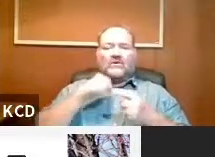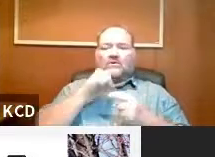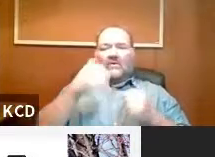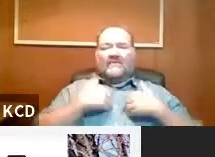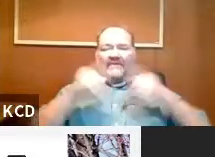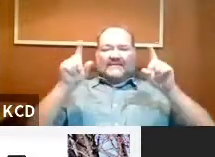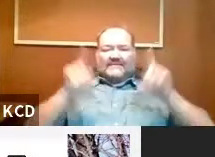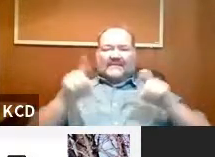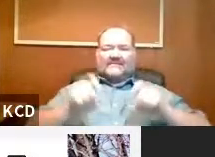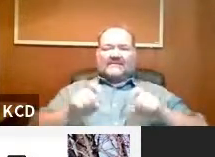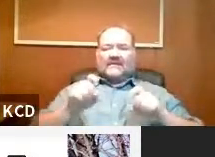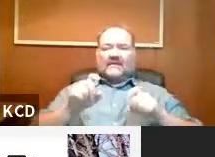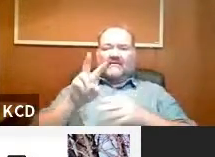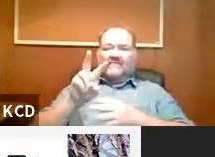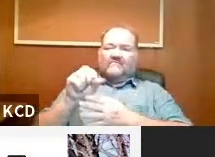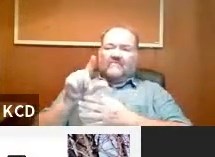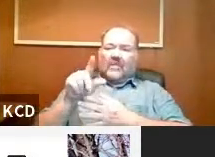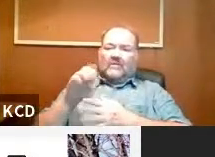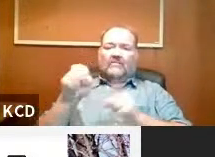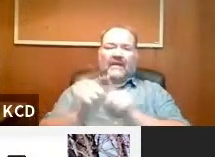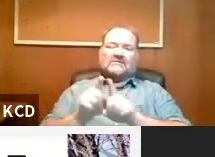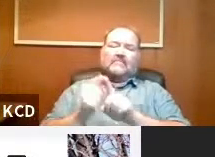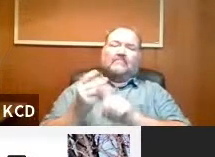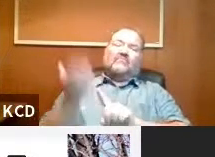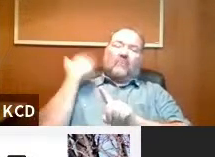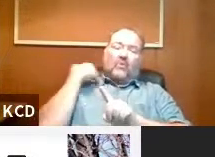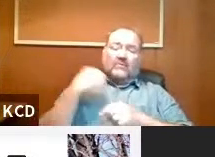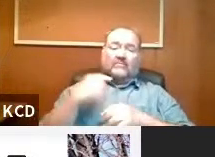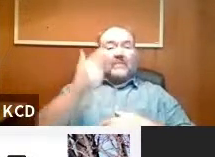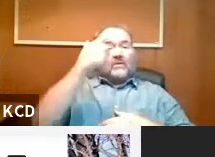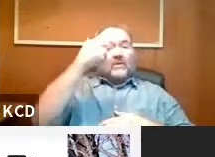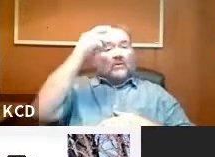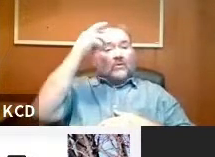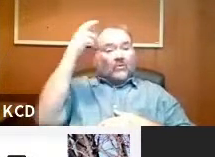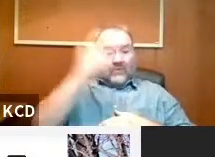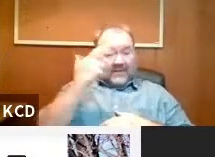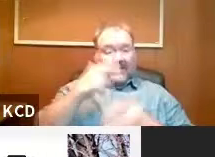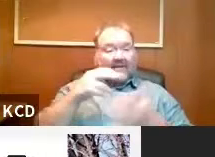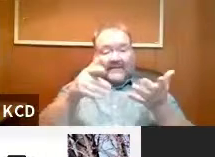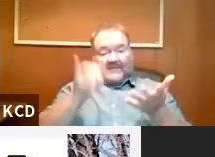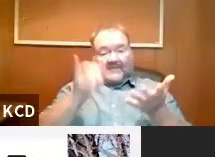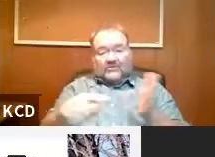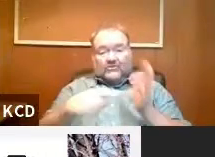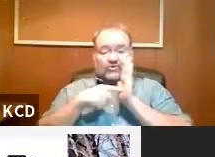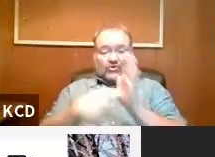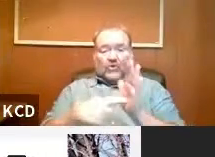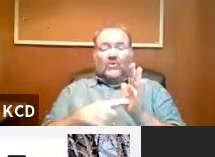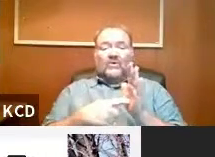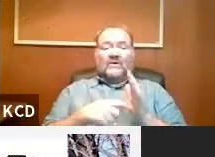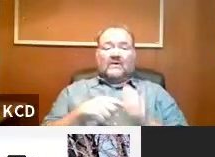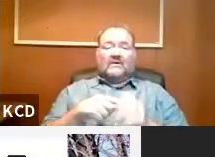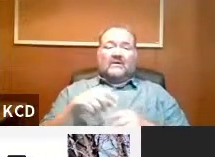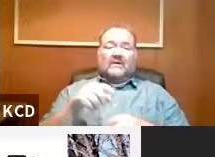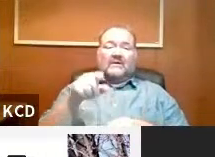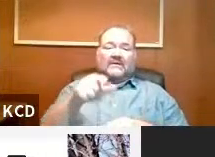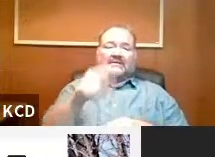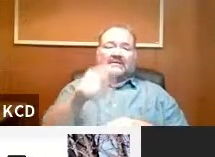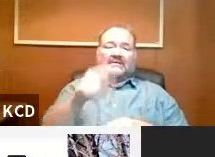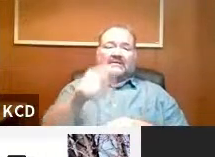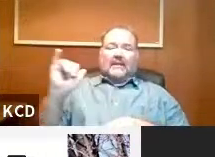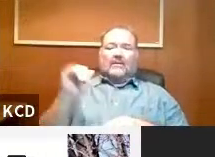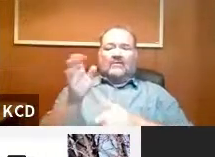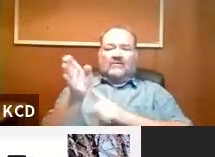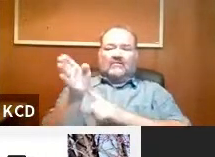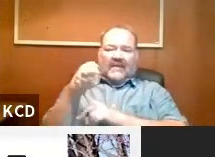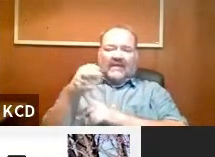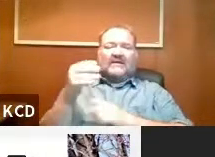testing volume as it had been before. Because of that, we're representing this one as this benchmark is yellow,